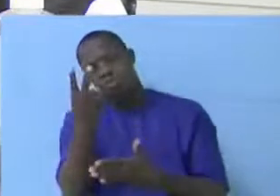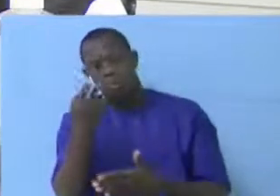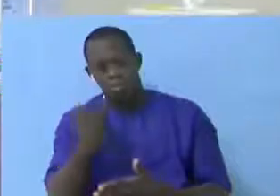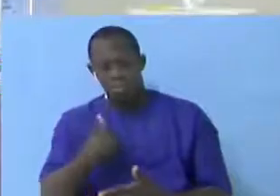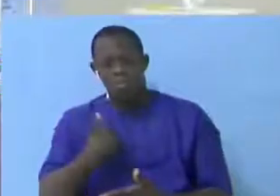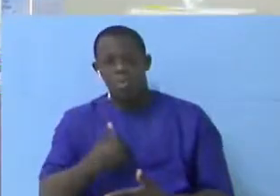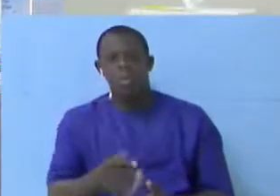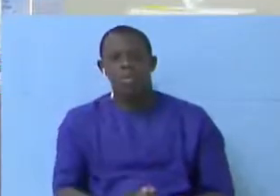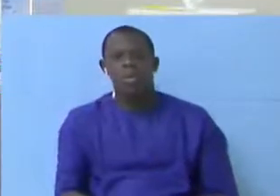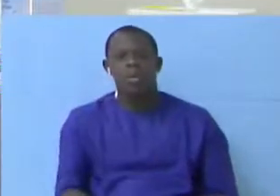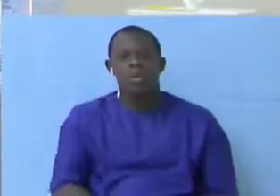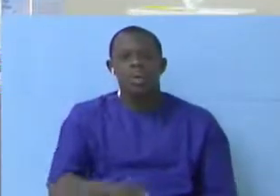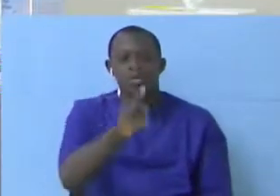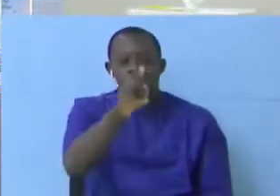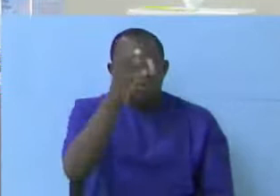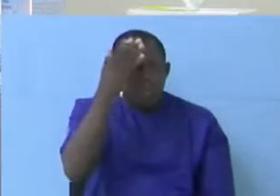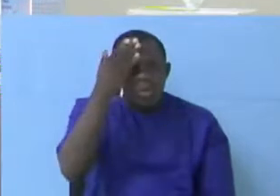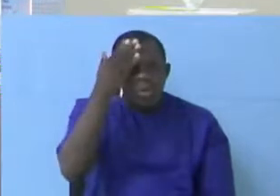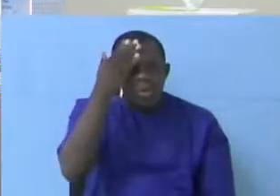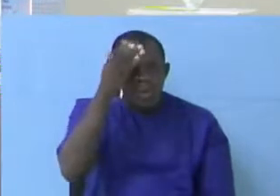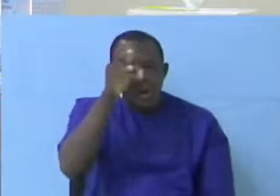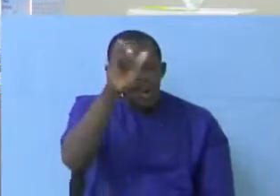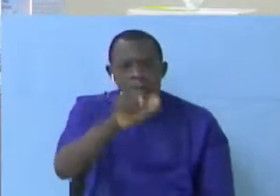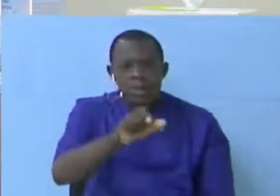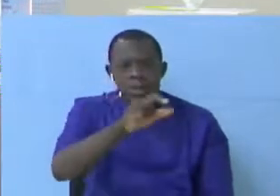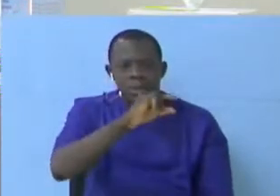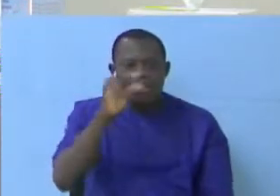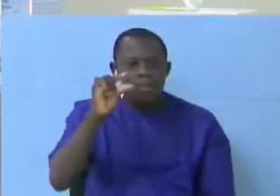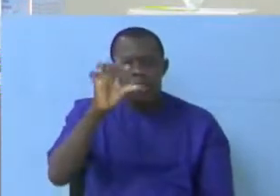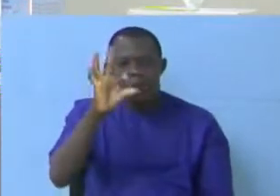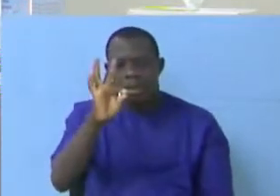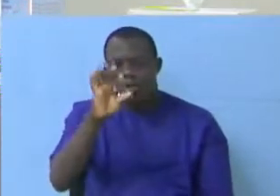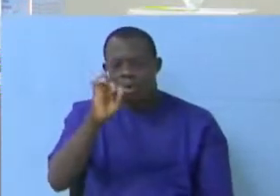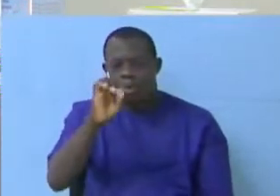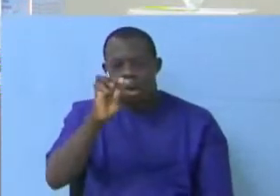Do you know a person called Tumbul Tamba?